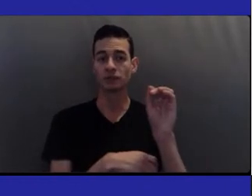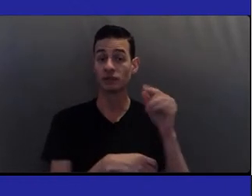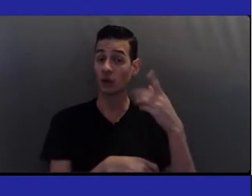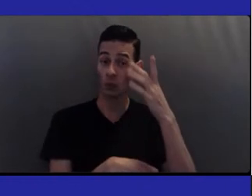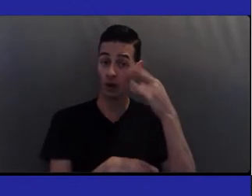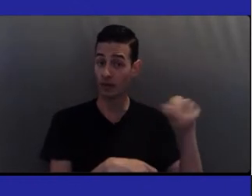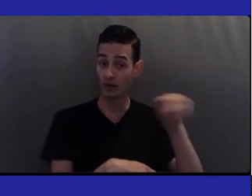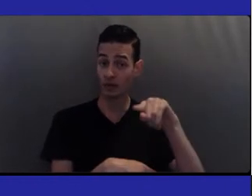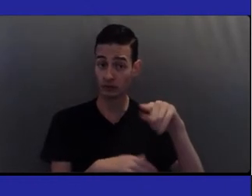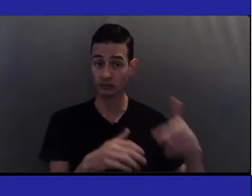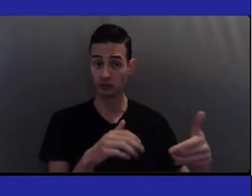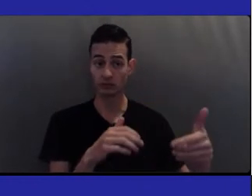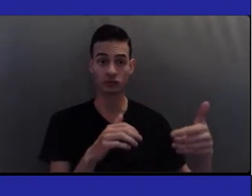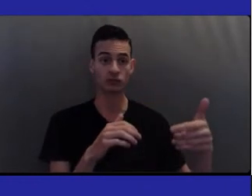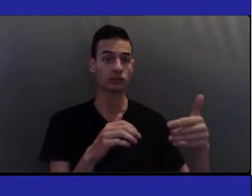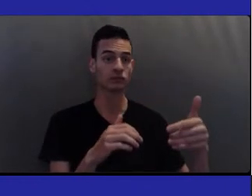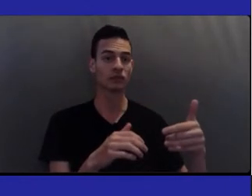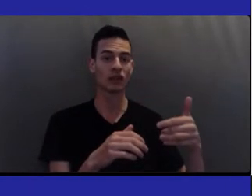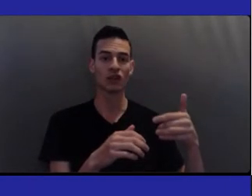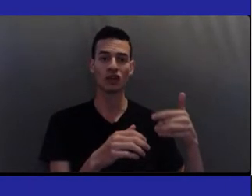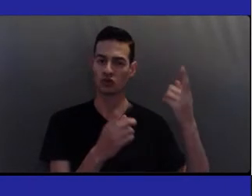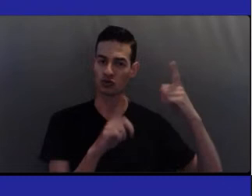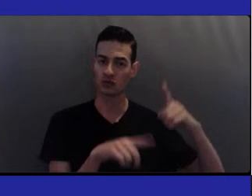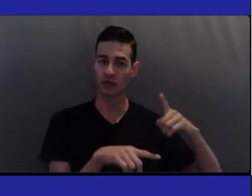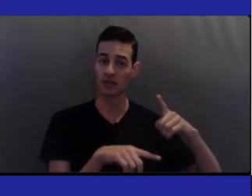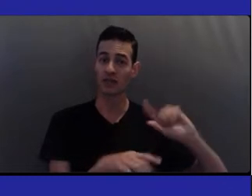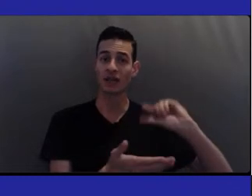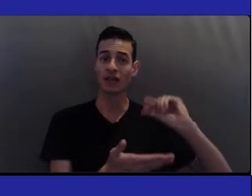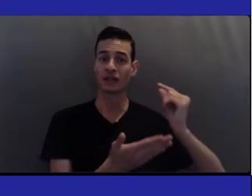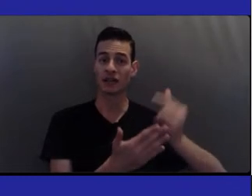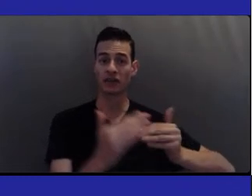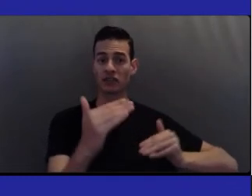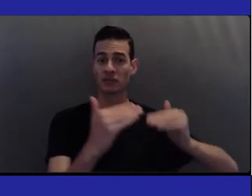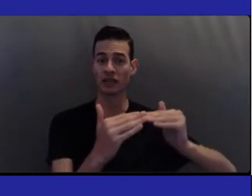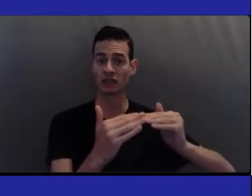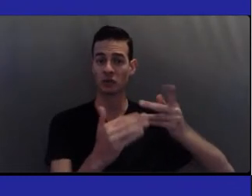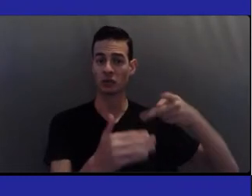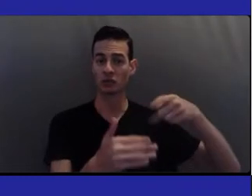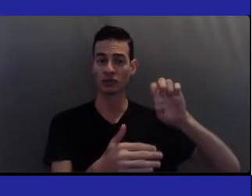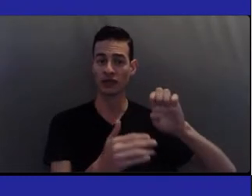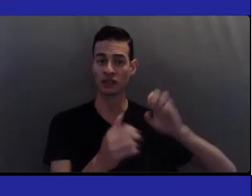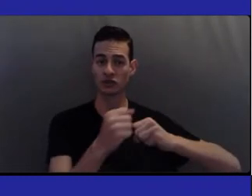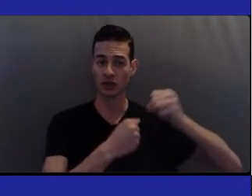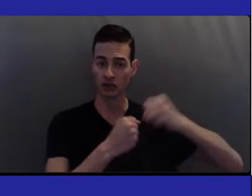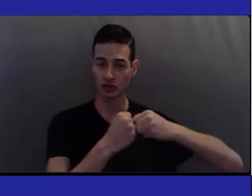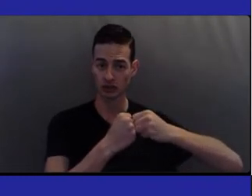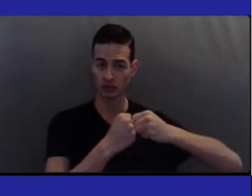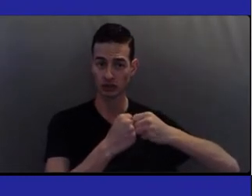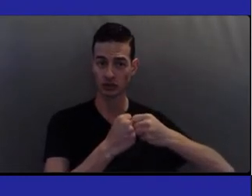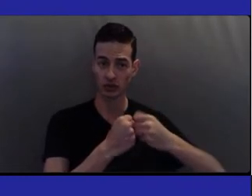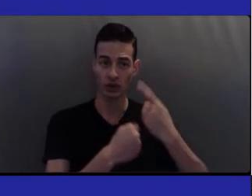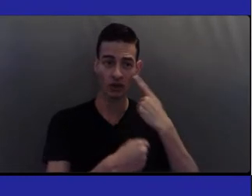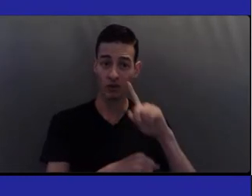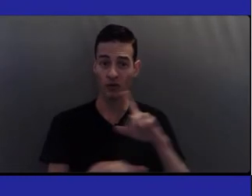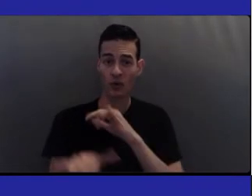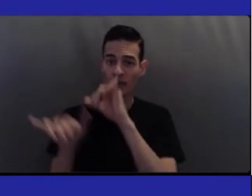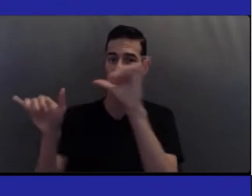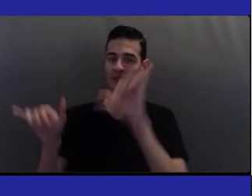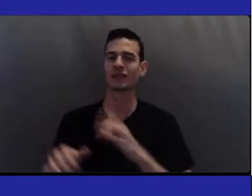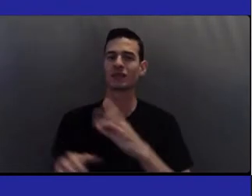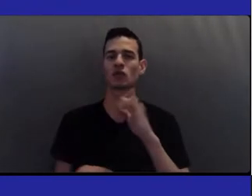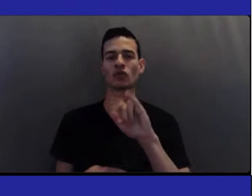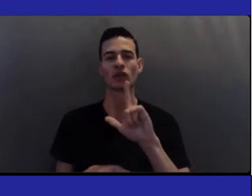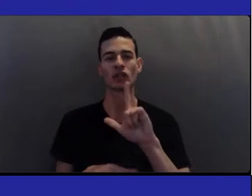price structure for the construction and construction management of the system's correctional health services outposted